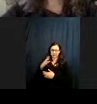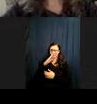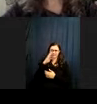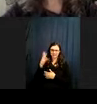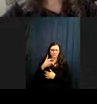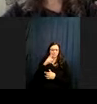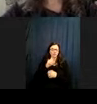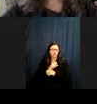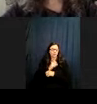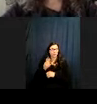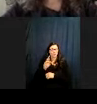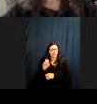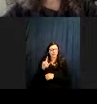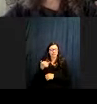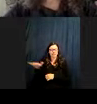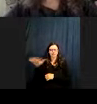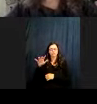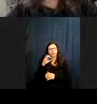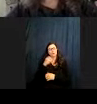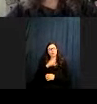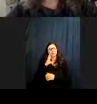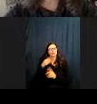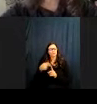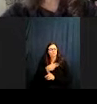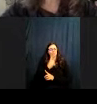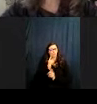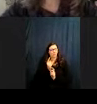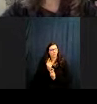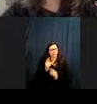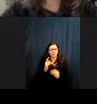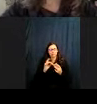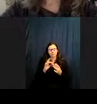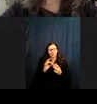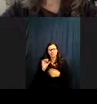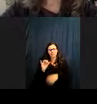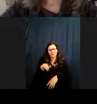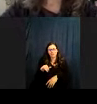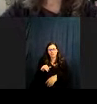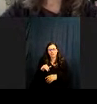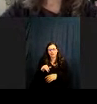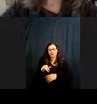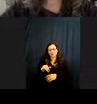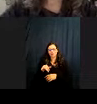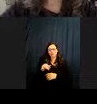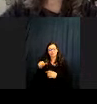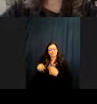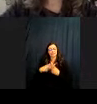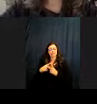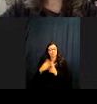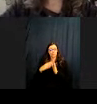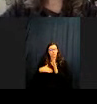reality. And I guess I'll detour for a second to say that while this kind of art is